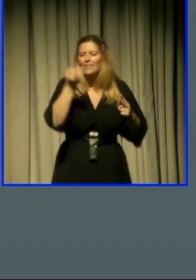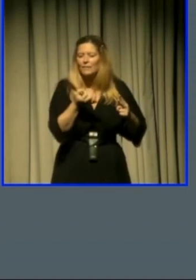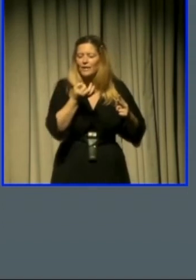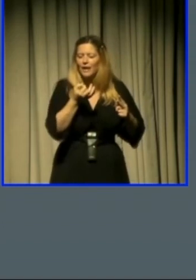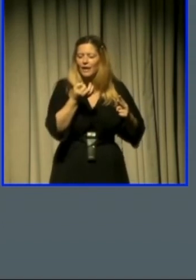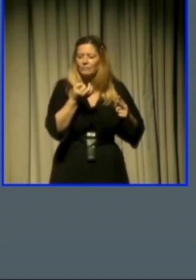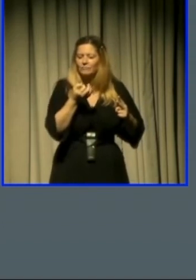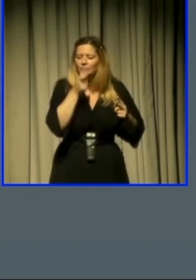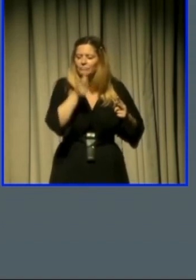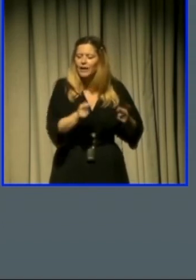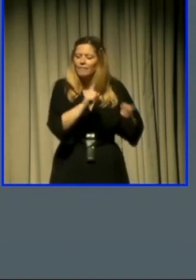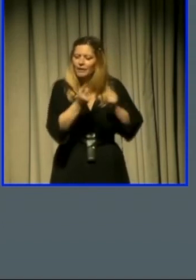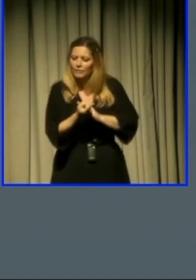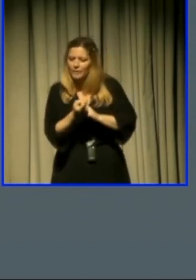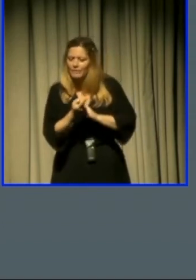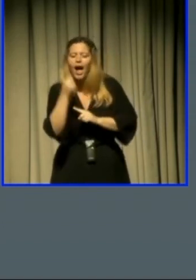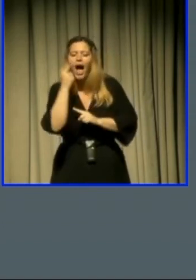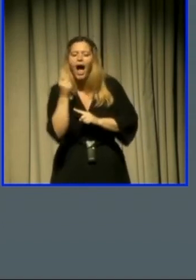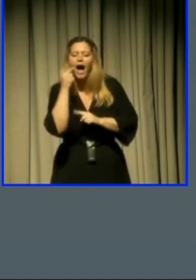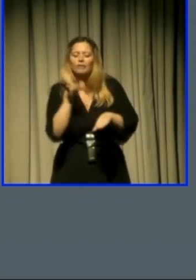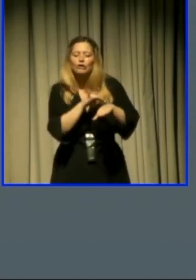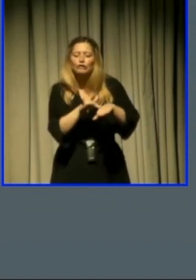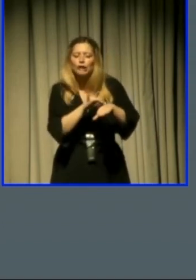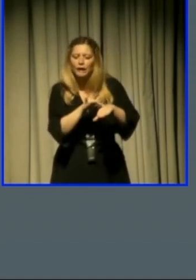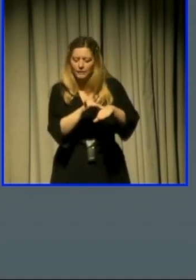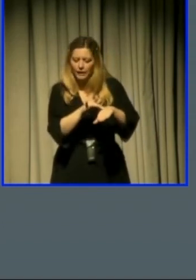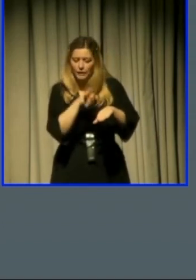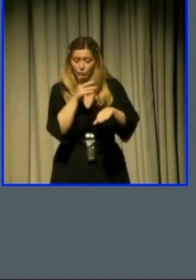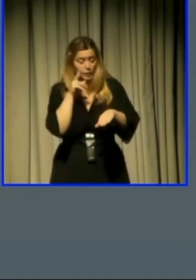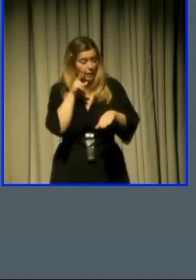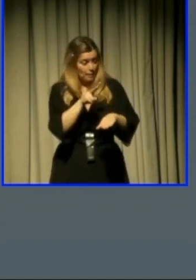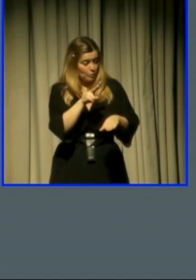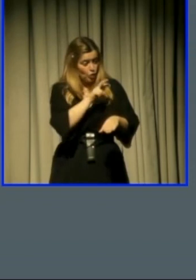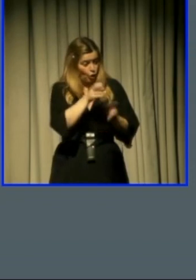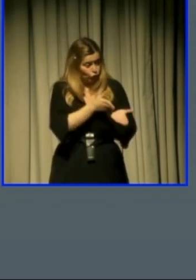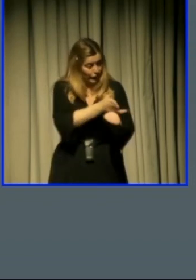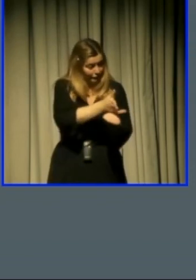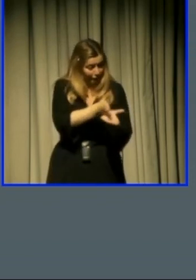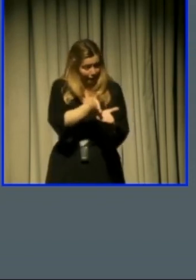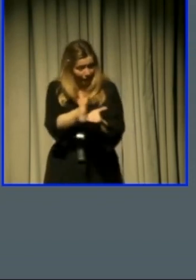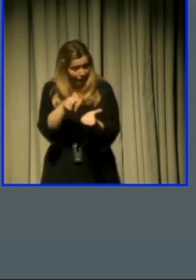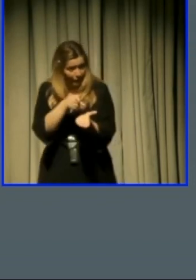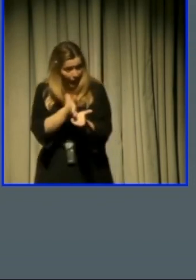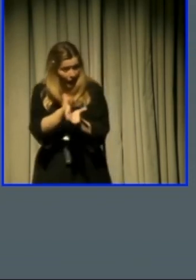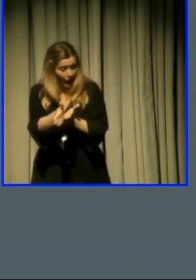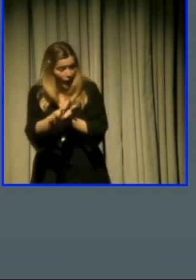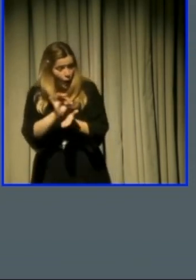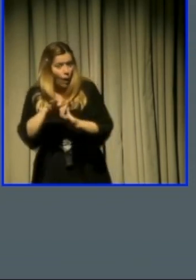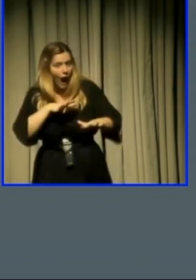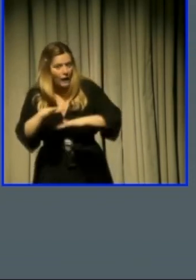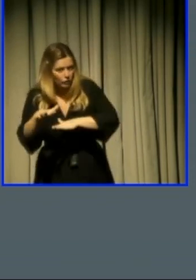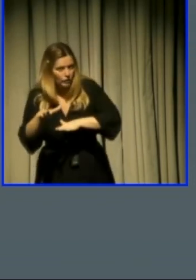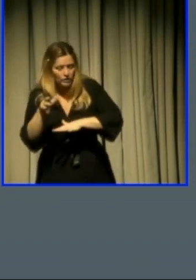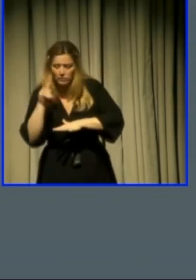Because we're starting to see a trend in, or at least conversations happening around, the sense